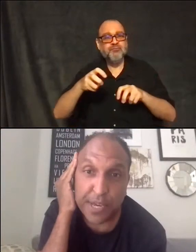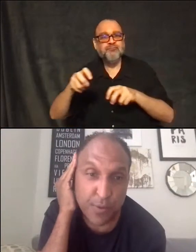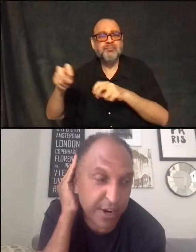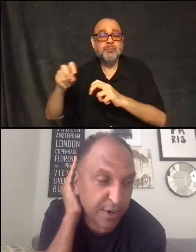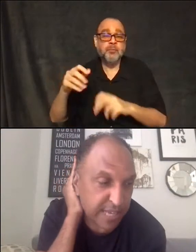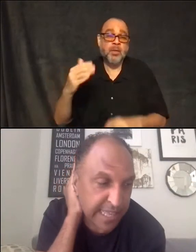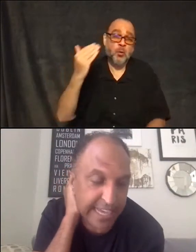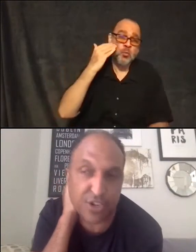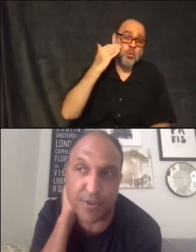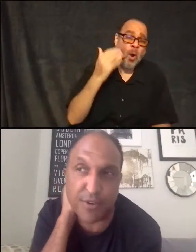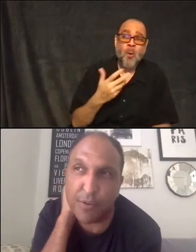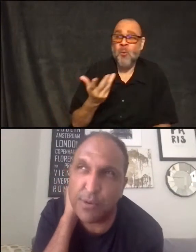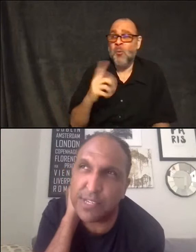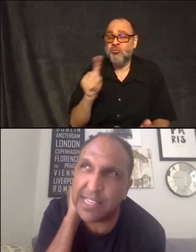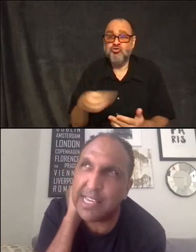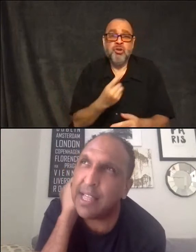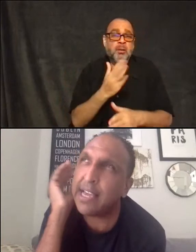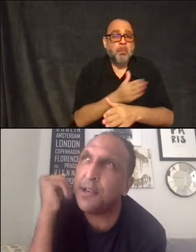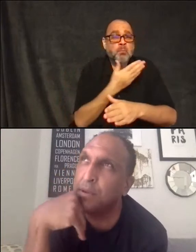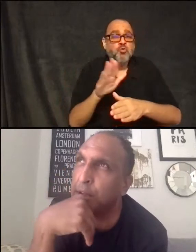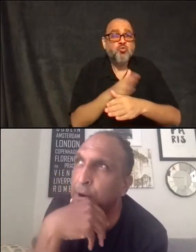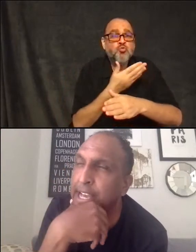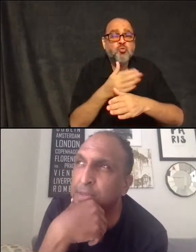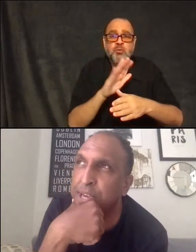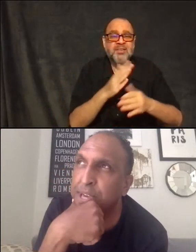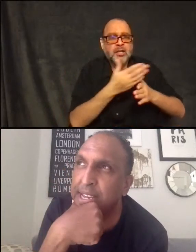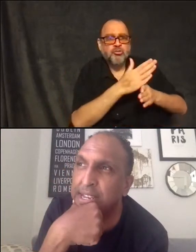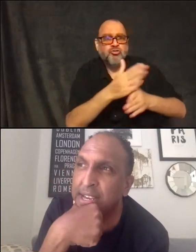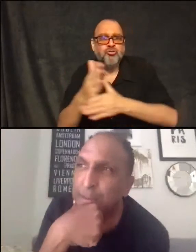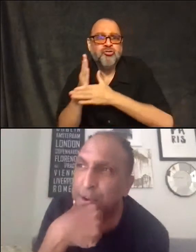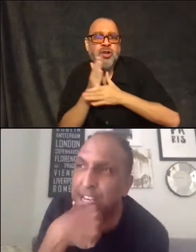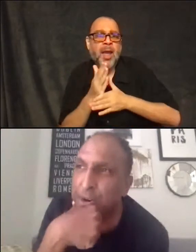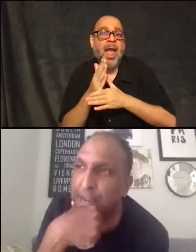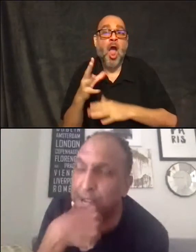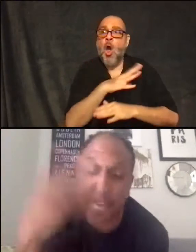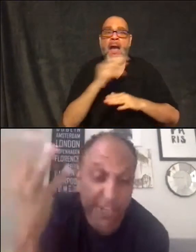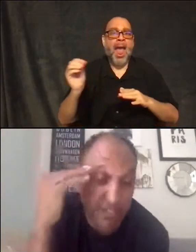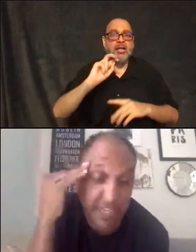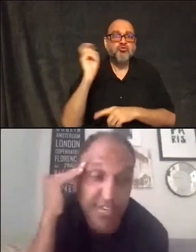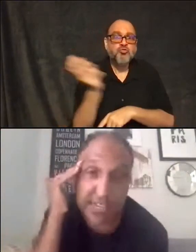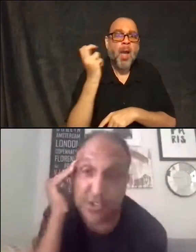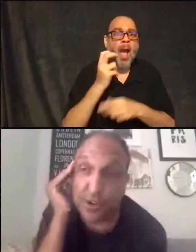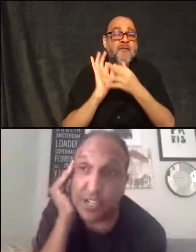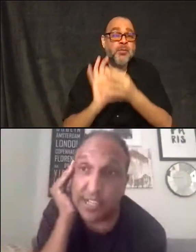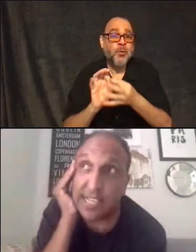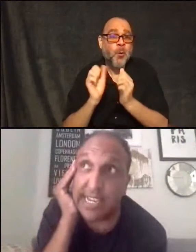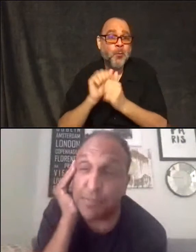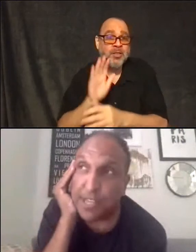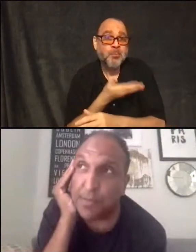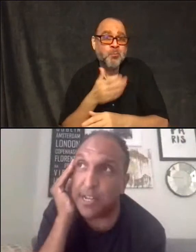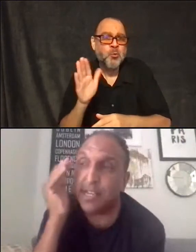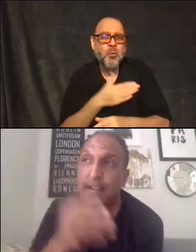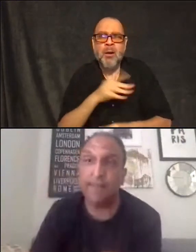to spin records and travel musically, has been pretty incredible. I actually just DJ'd George Clinton's